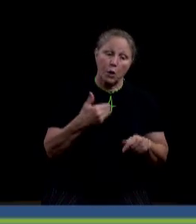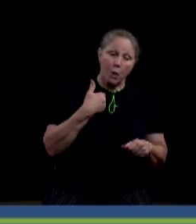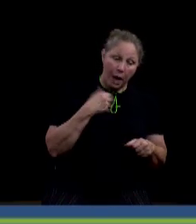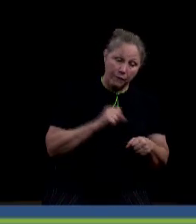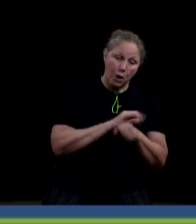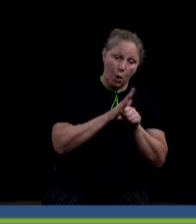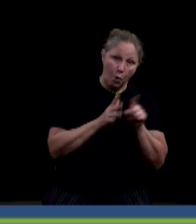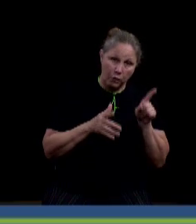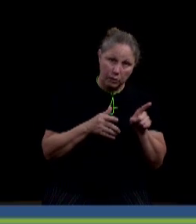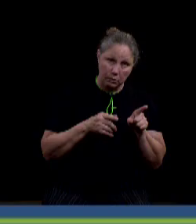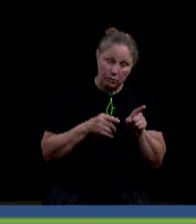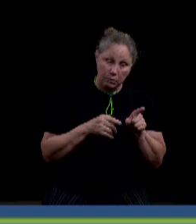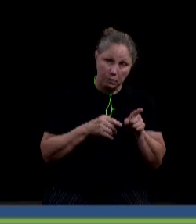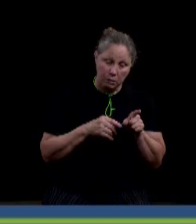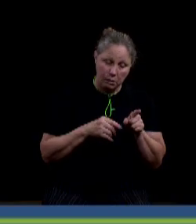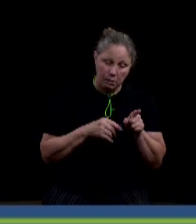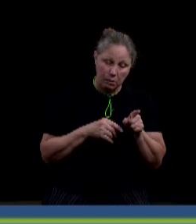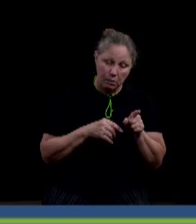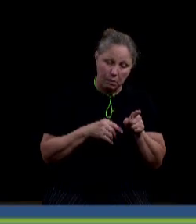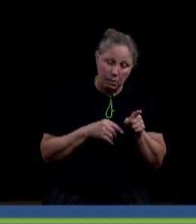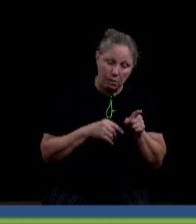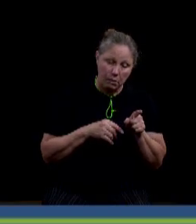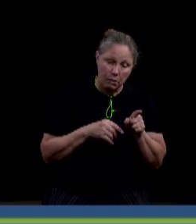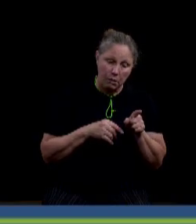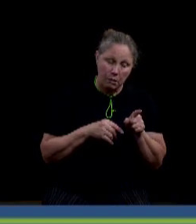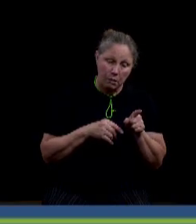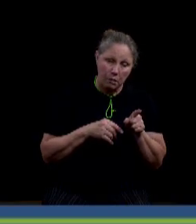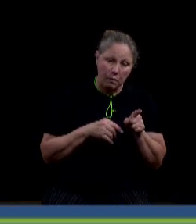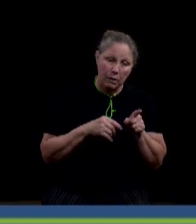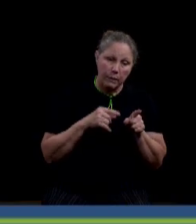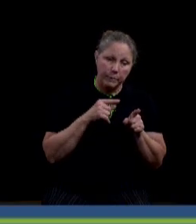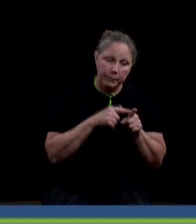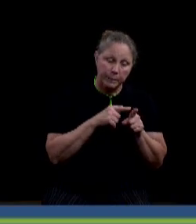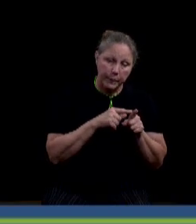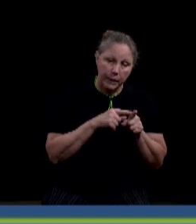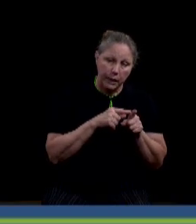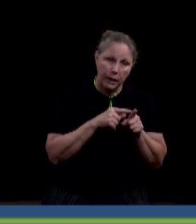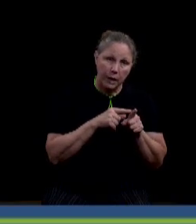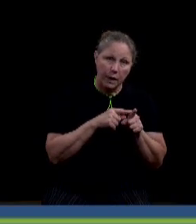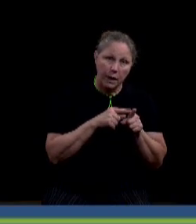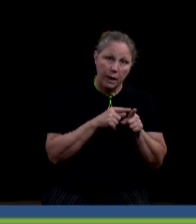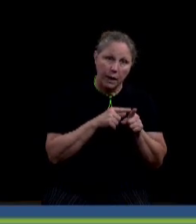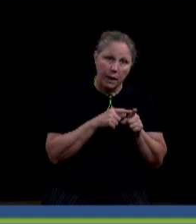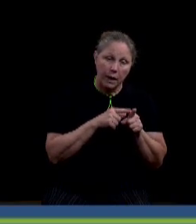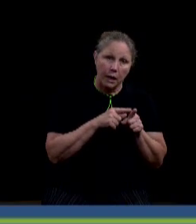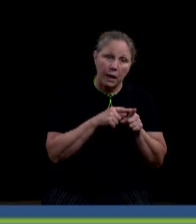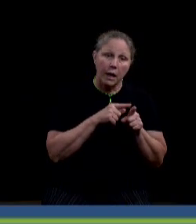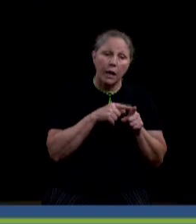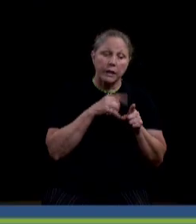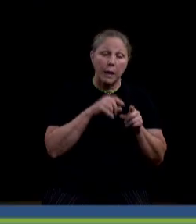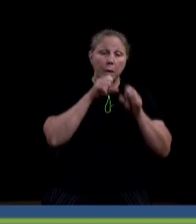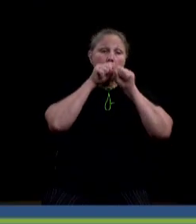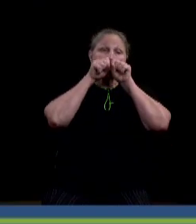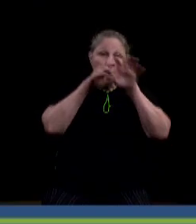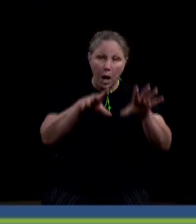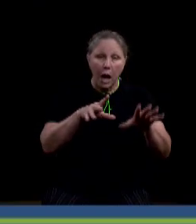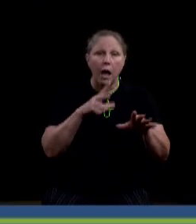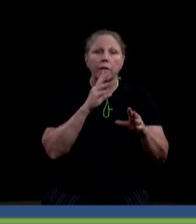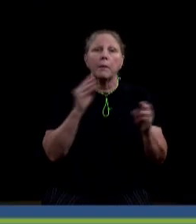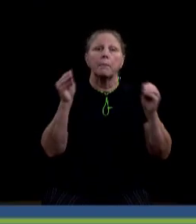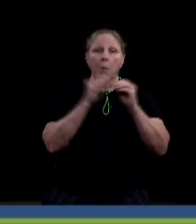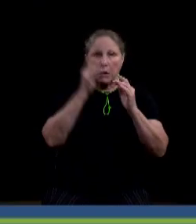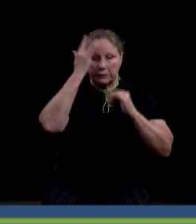has the greatest number of virus in their respiratory secretions at the time their symptoms are onset.